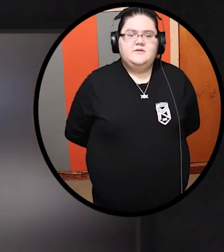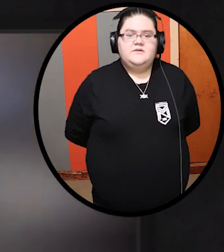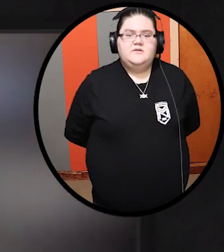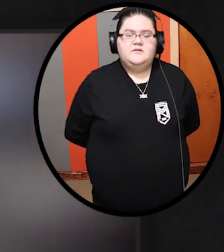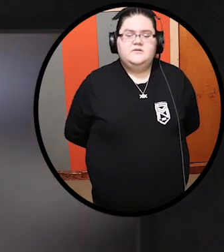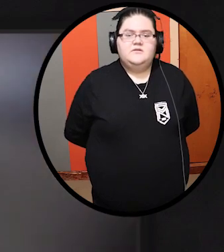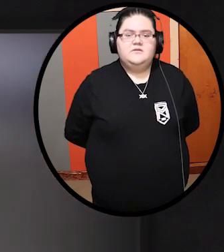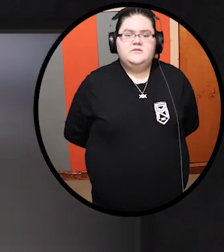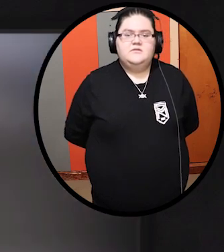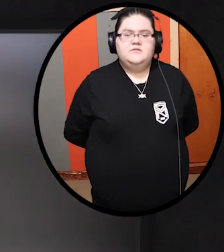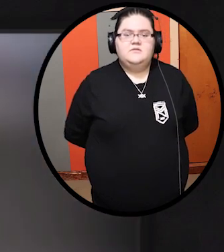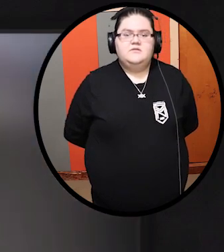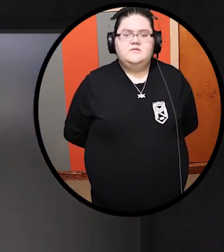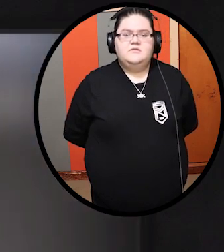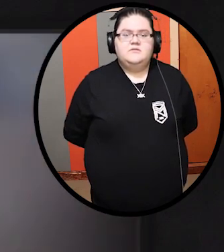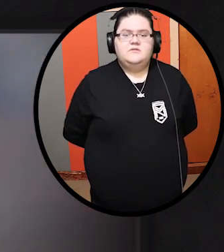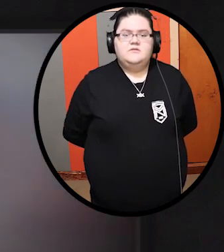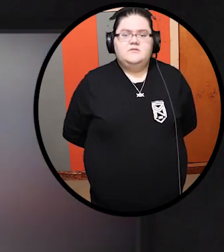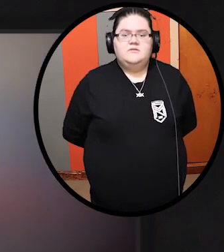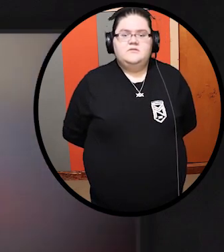there was nowhere she could have hidden.